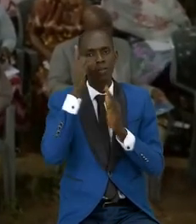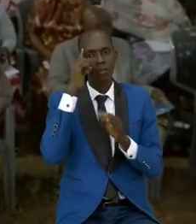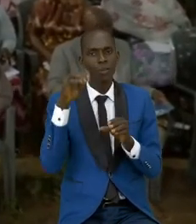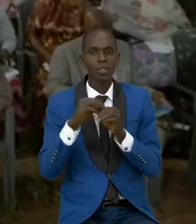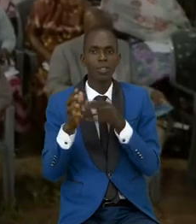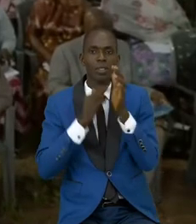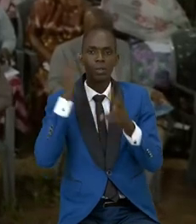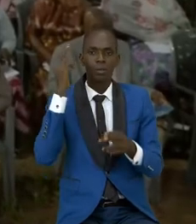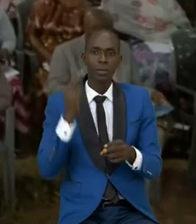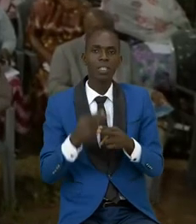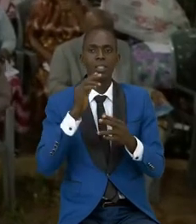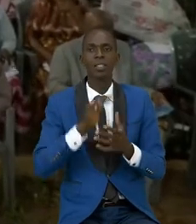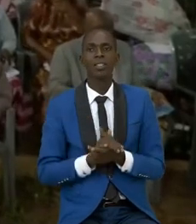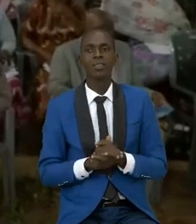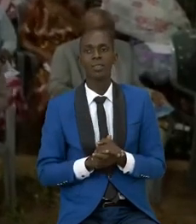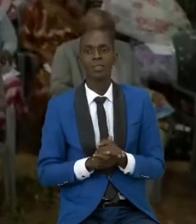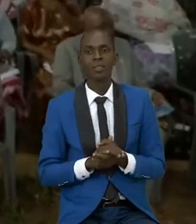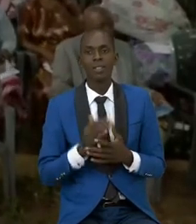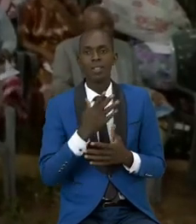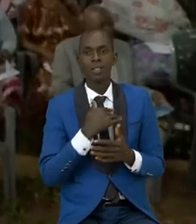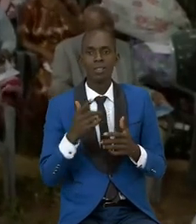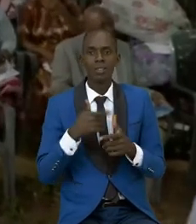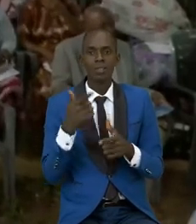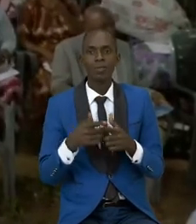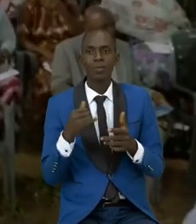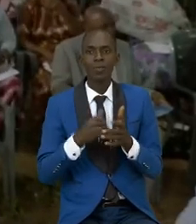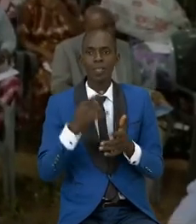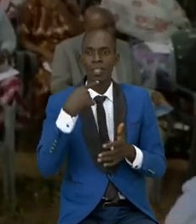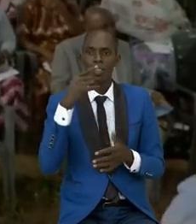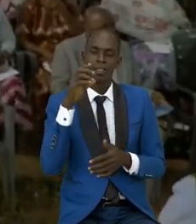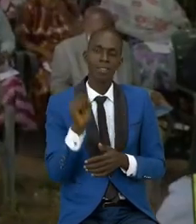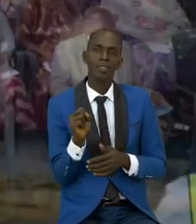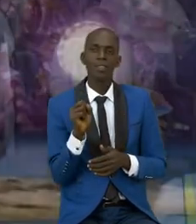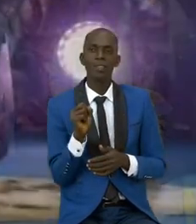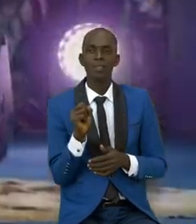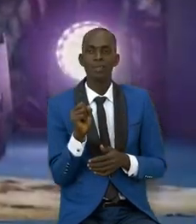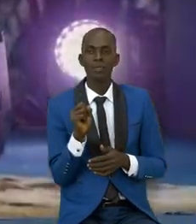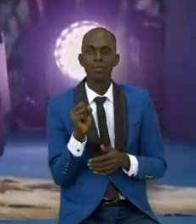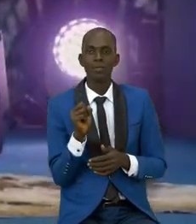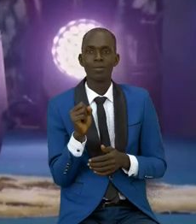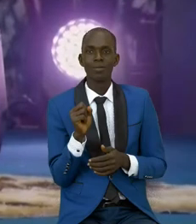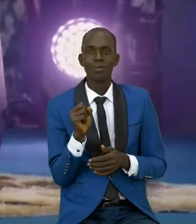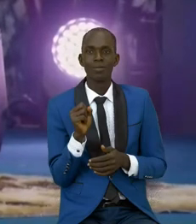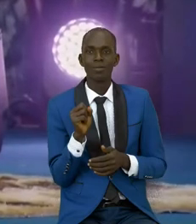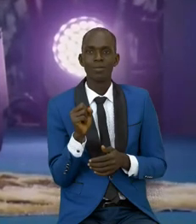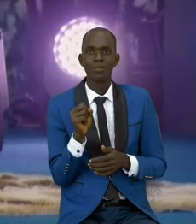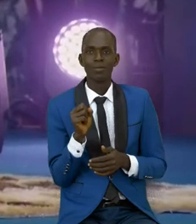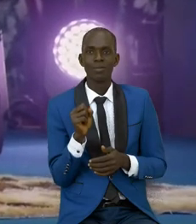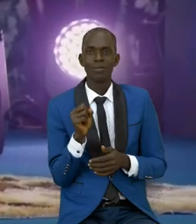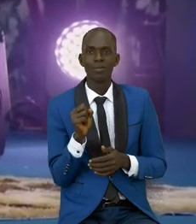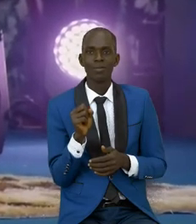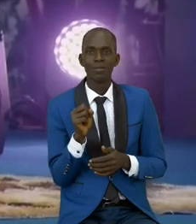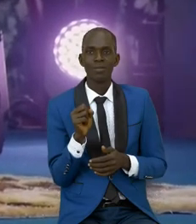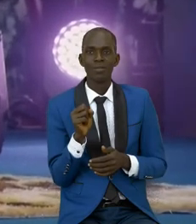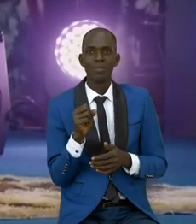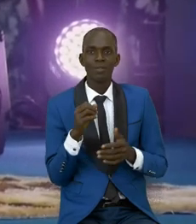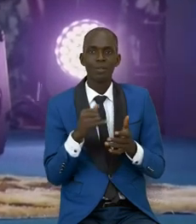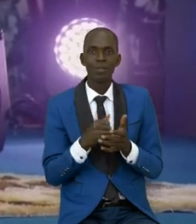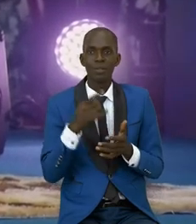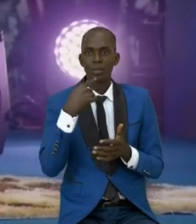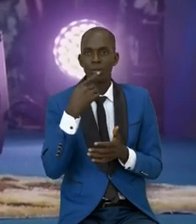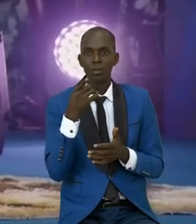Jesus' name. And then he says, He says